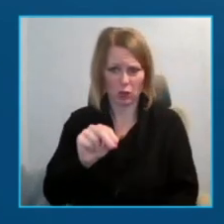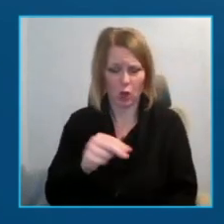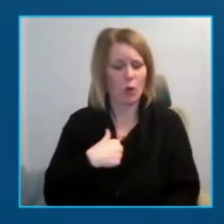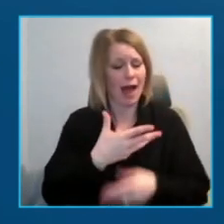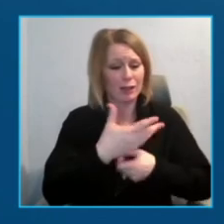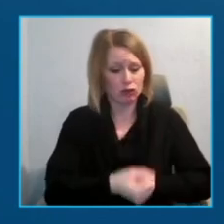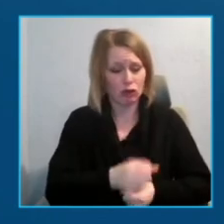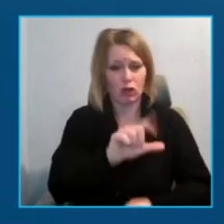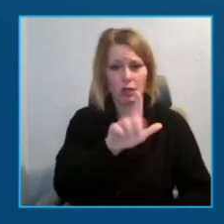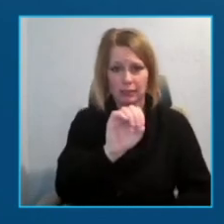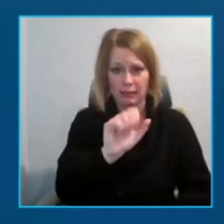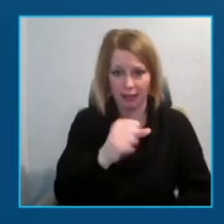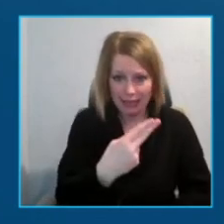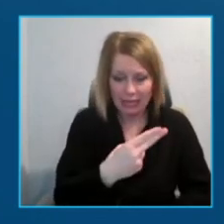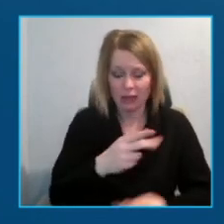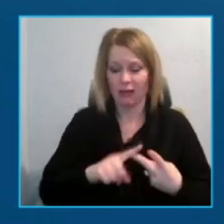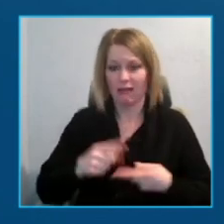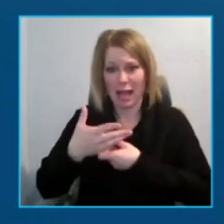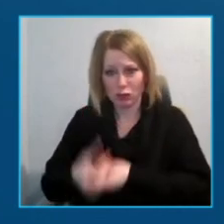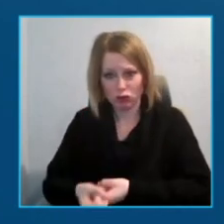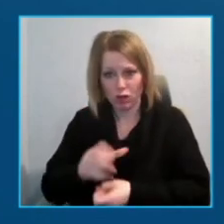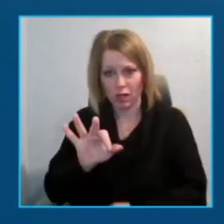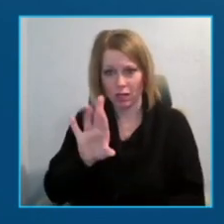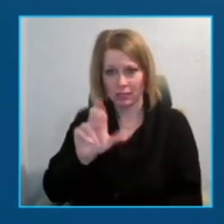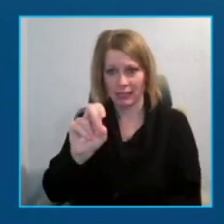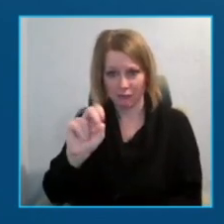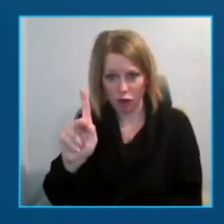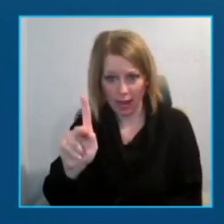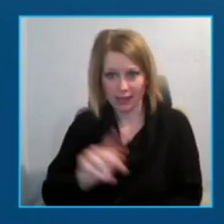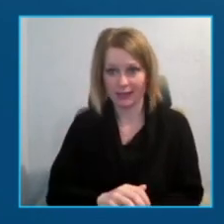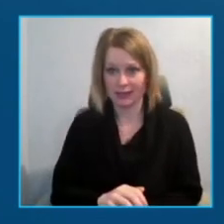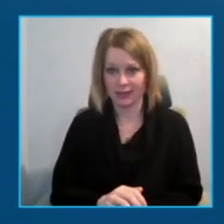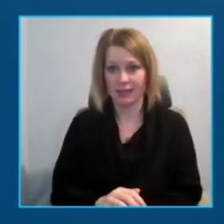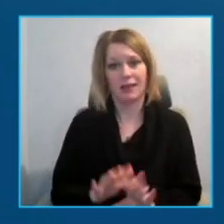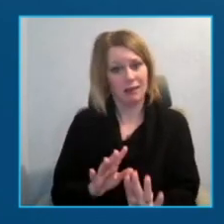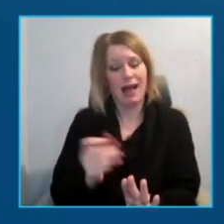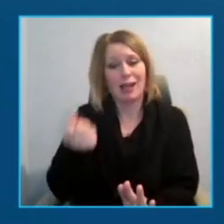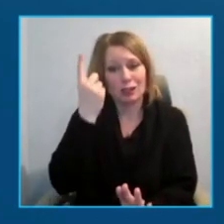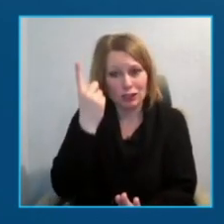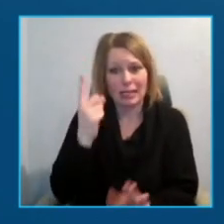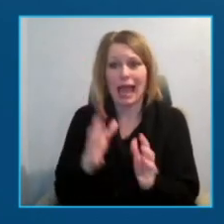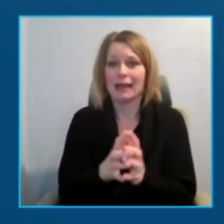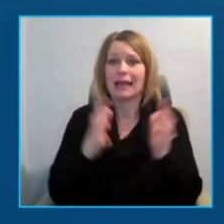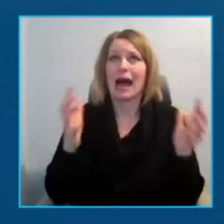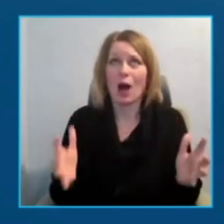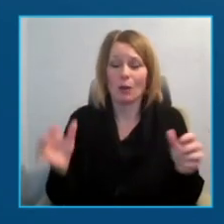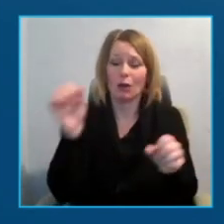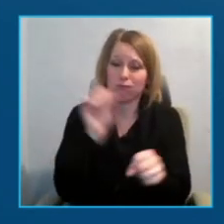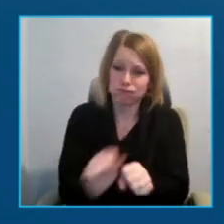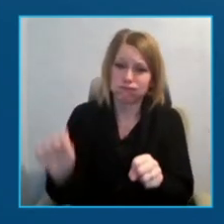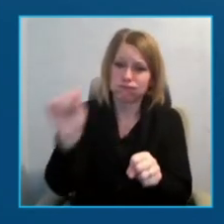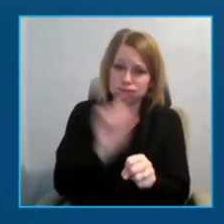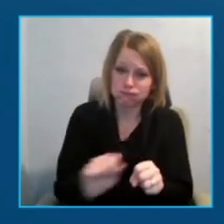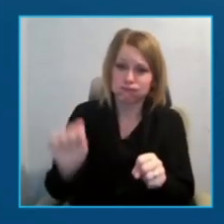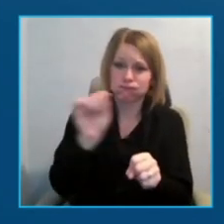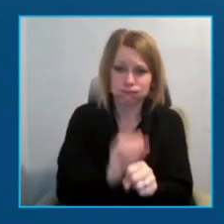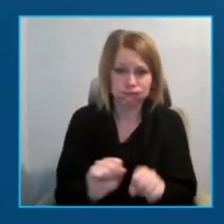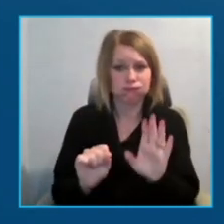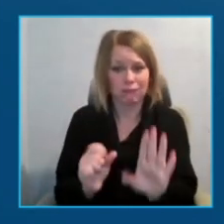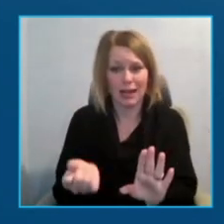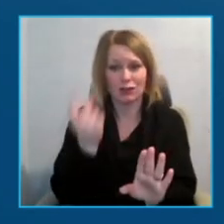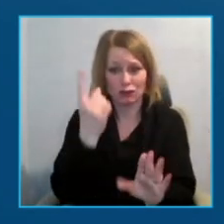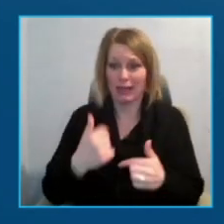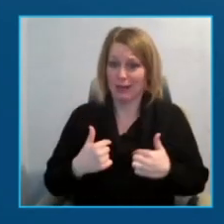I know the work that they put in it, and I also know the work that goes into this because I've done it. And if they've come back to us with this type